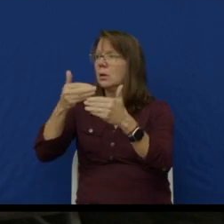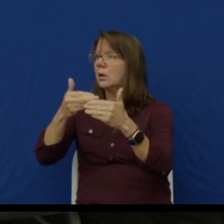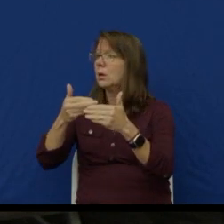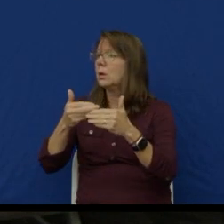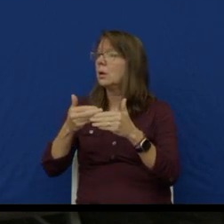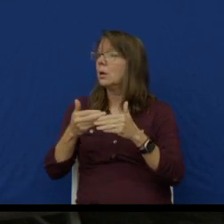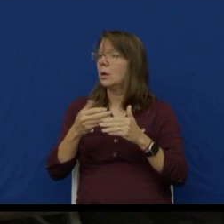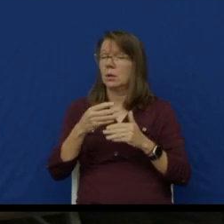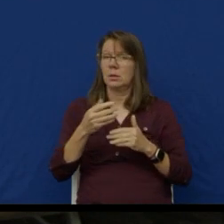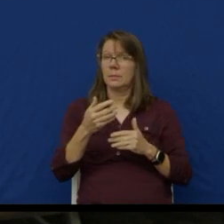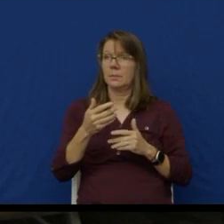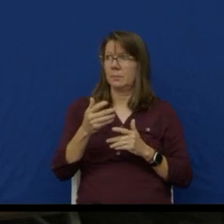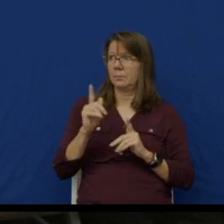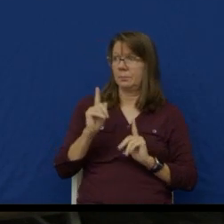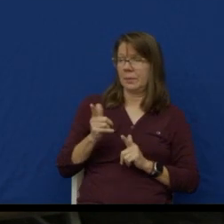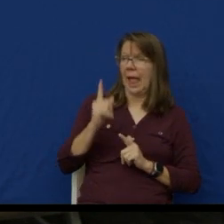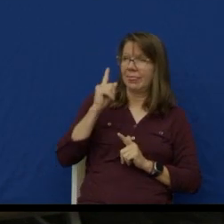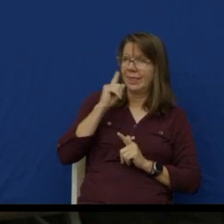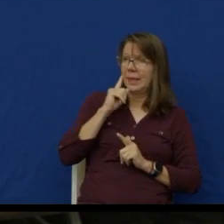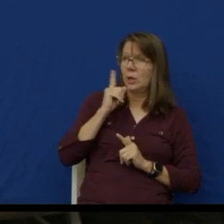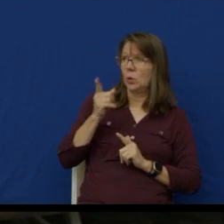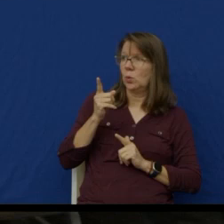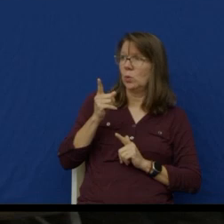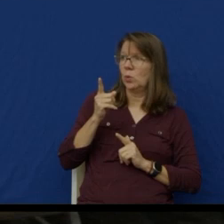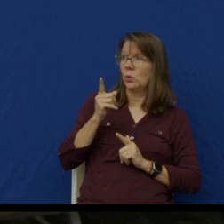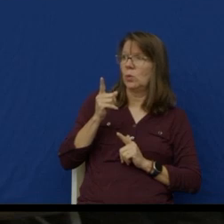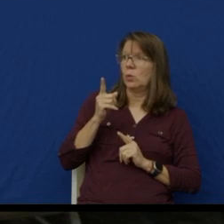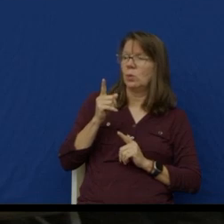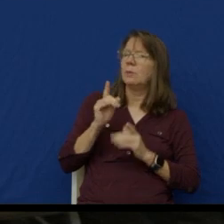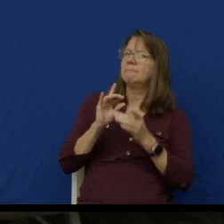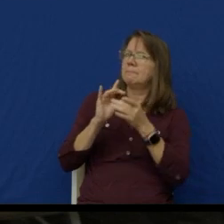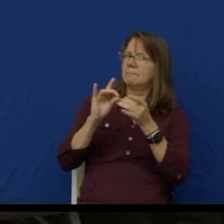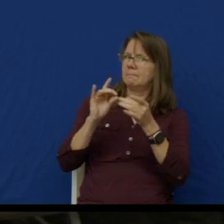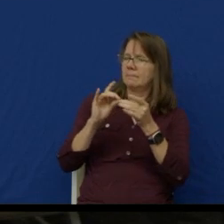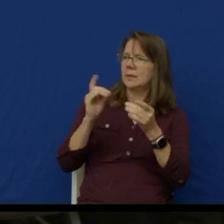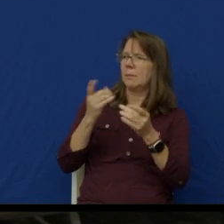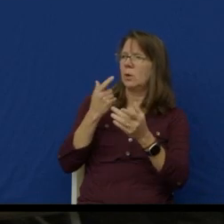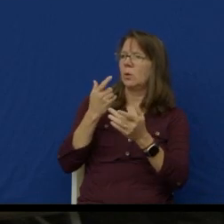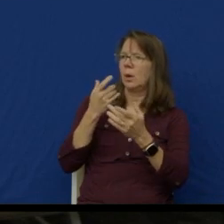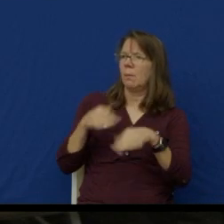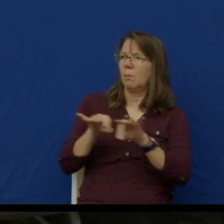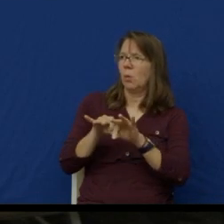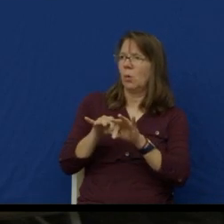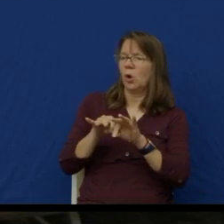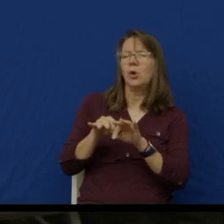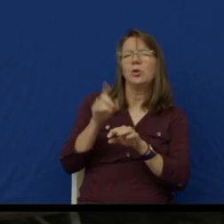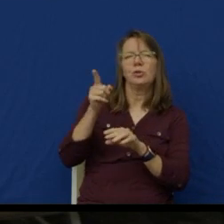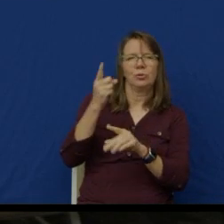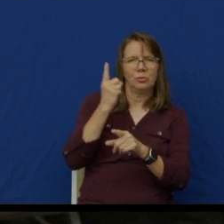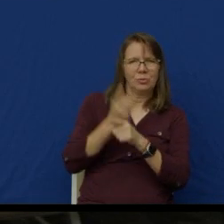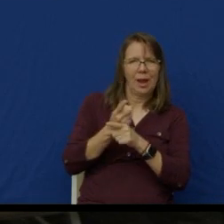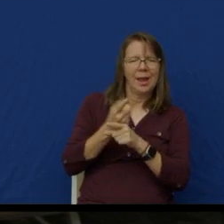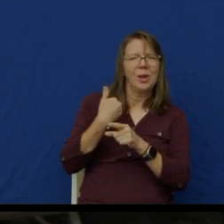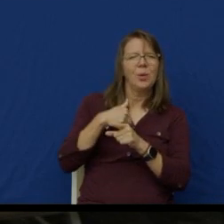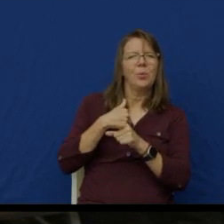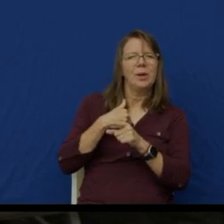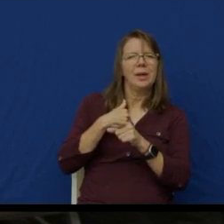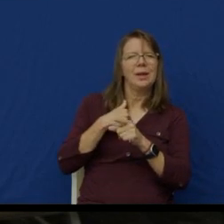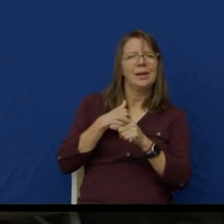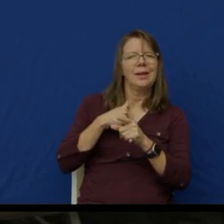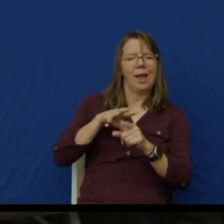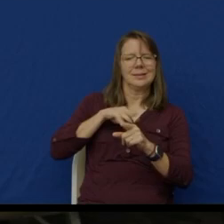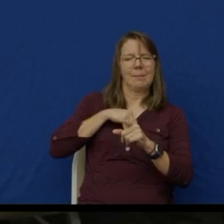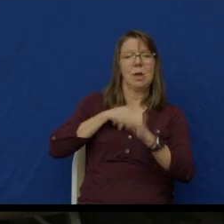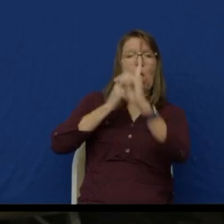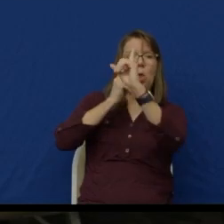Yes. So I think you bring up a really good point. I was thinking, trying to find a new word, but you're right. We adopted these in October. We did. So if